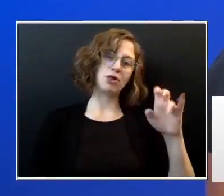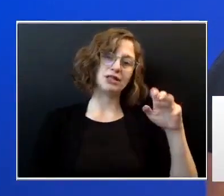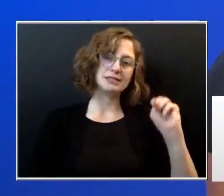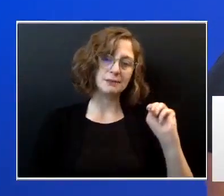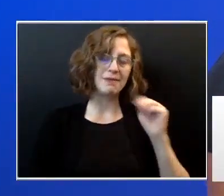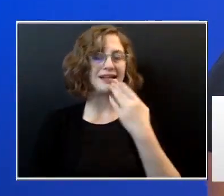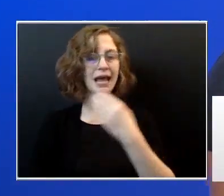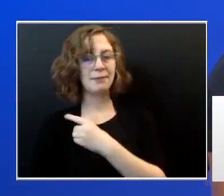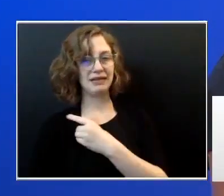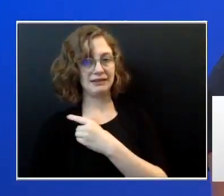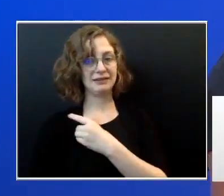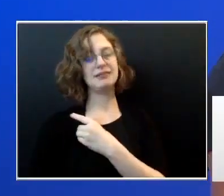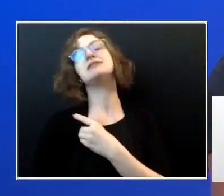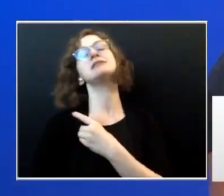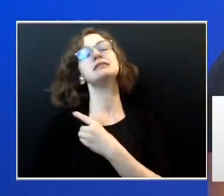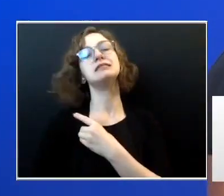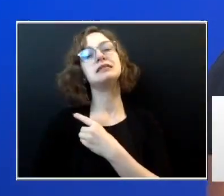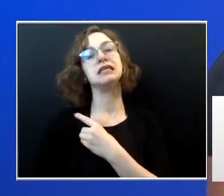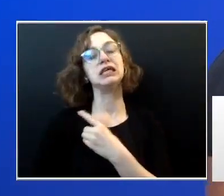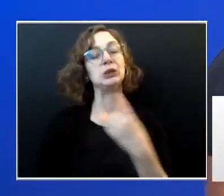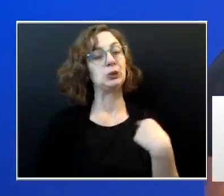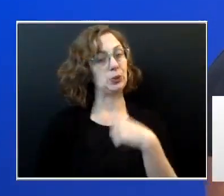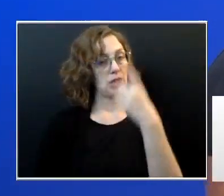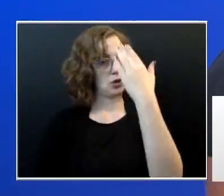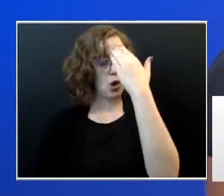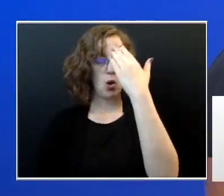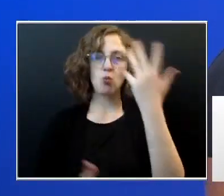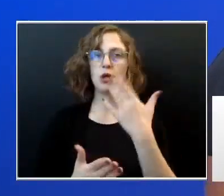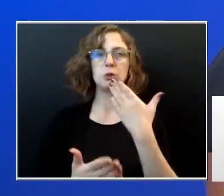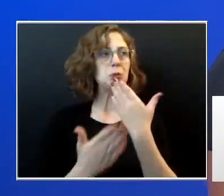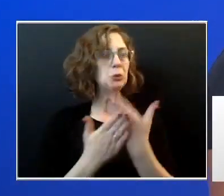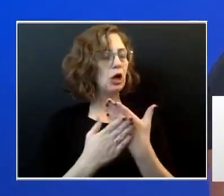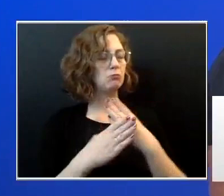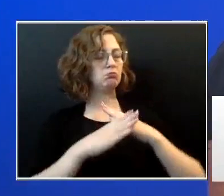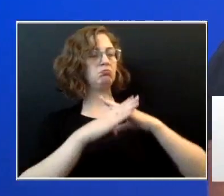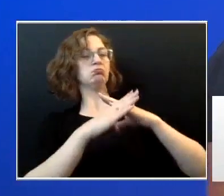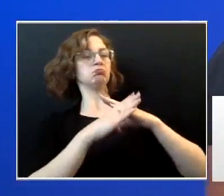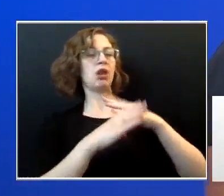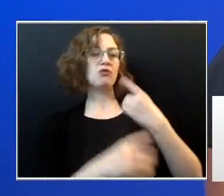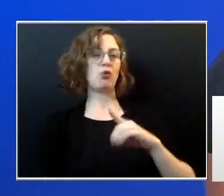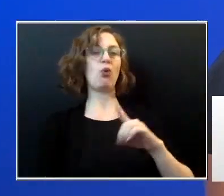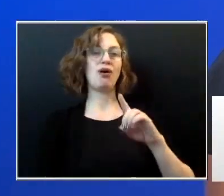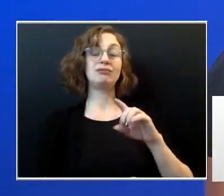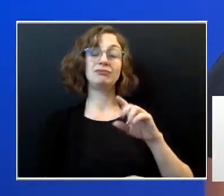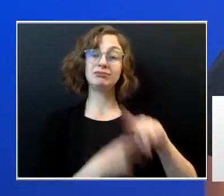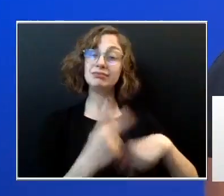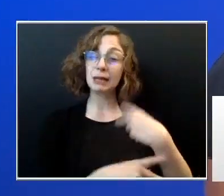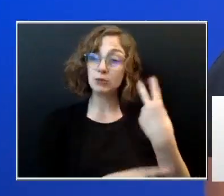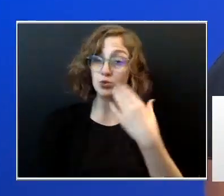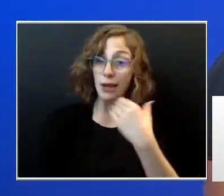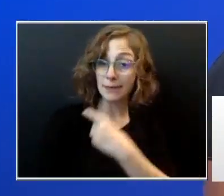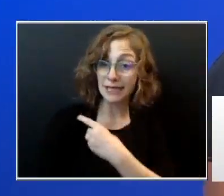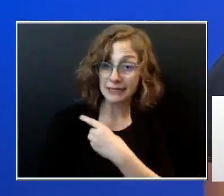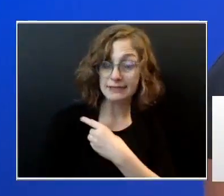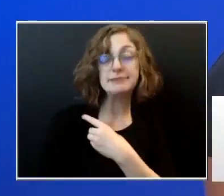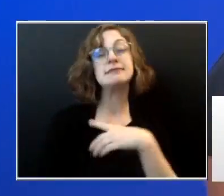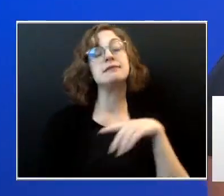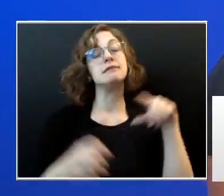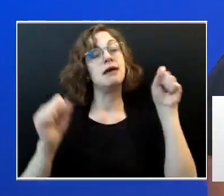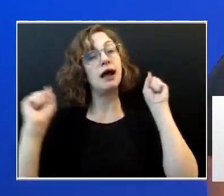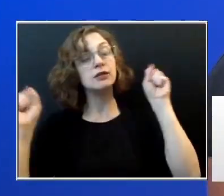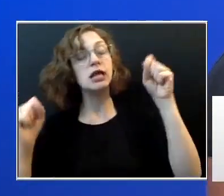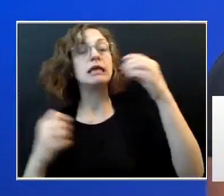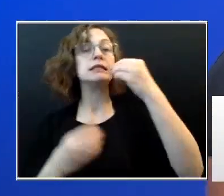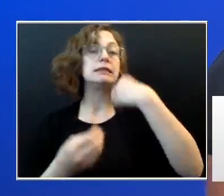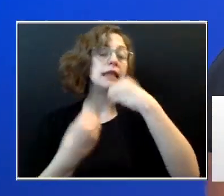about what is good and preventative for type 2 diabetes. And so exercise, diet, lifestyle interventions, as